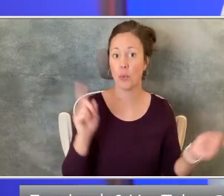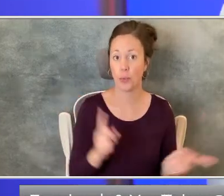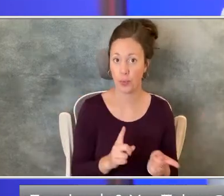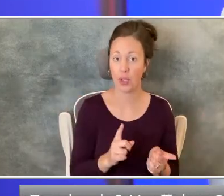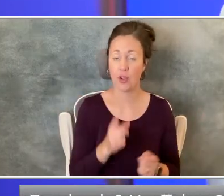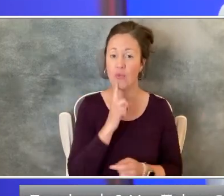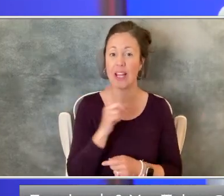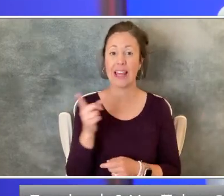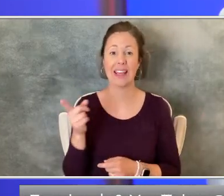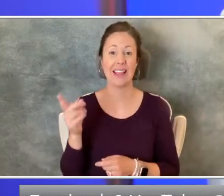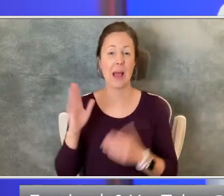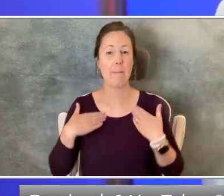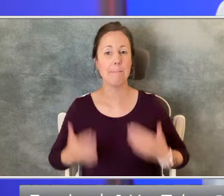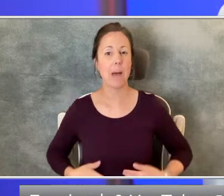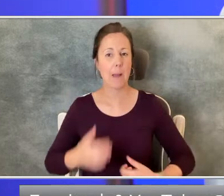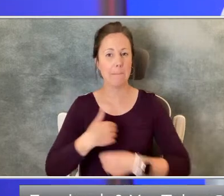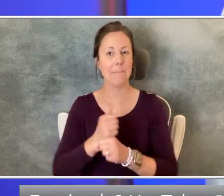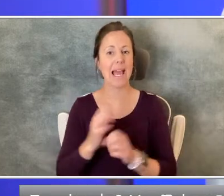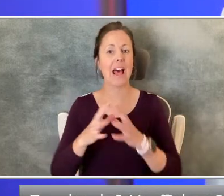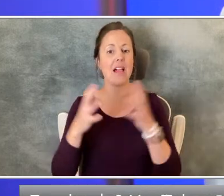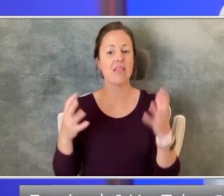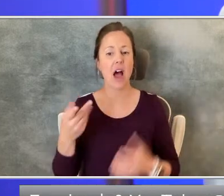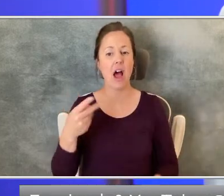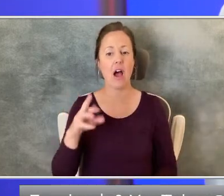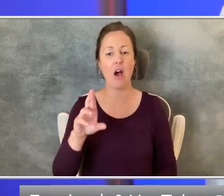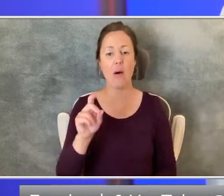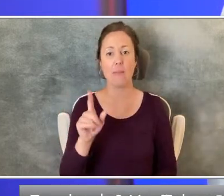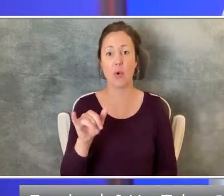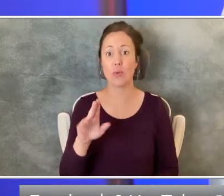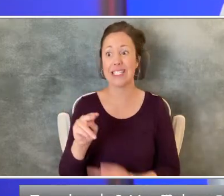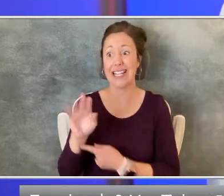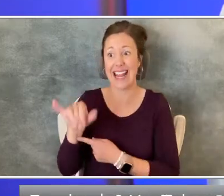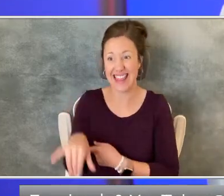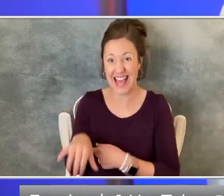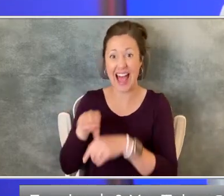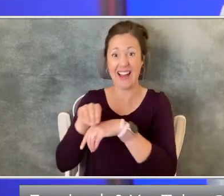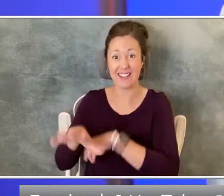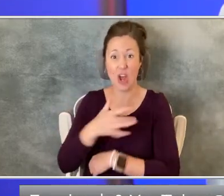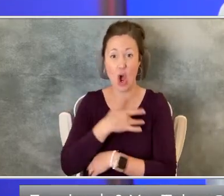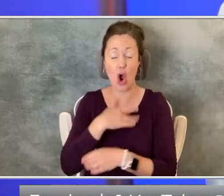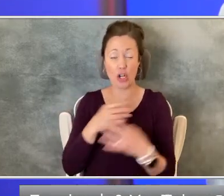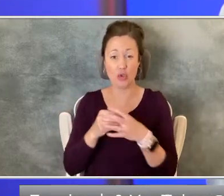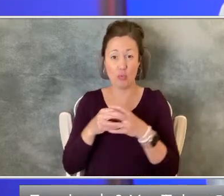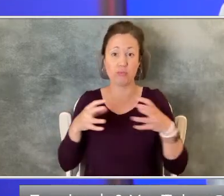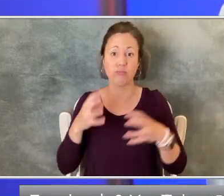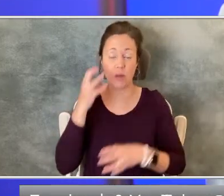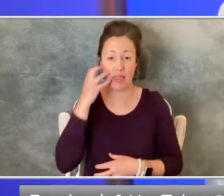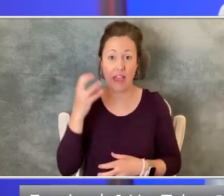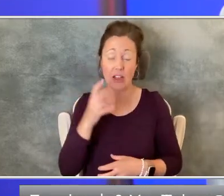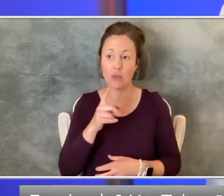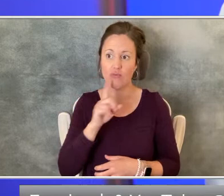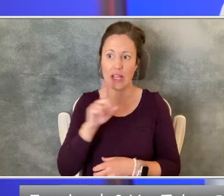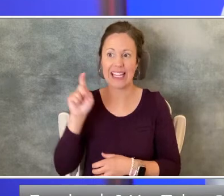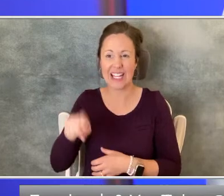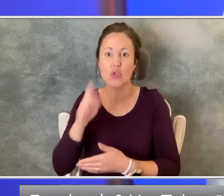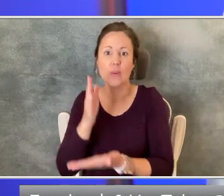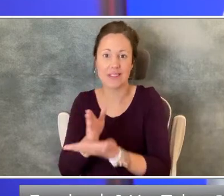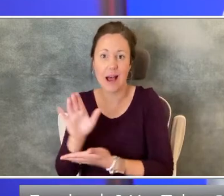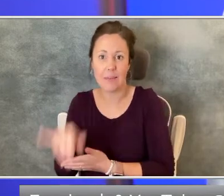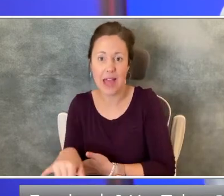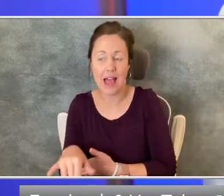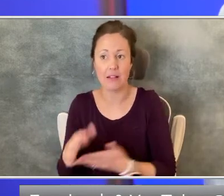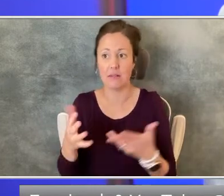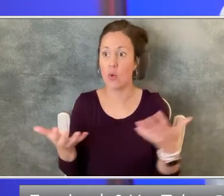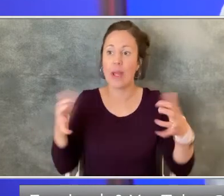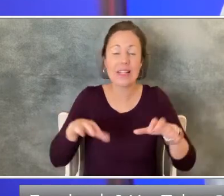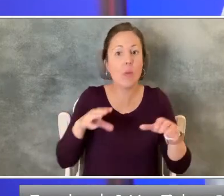these proteins that caused that heart to thicken in the way that it did, and we needed to stop that production line so that the new heart wouldn't be immediately